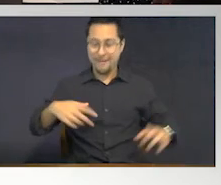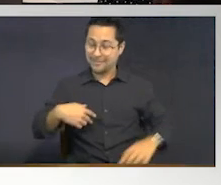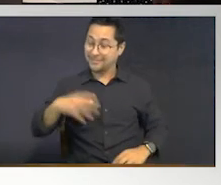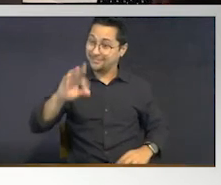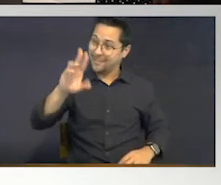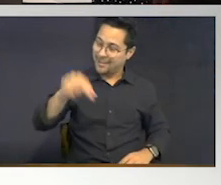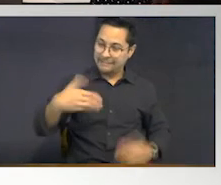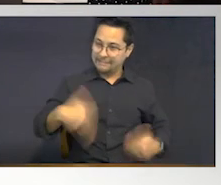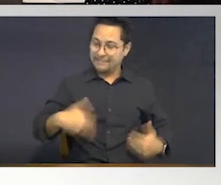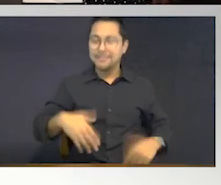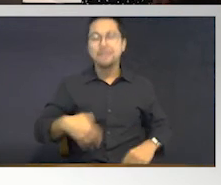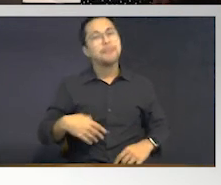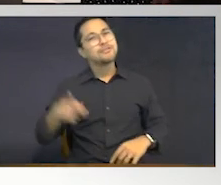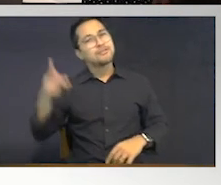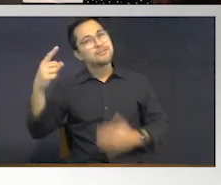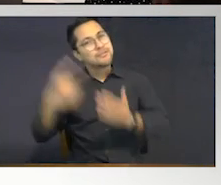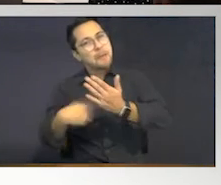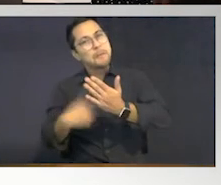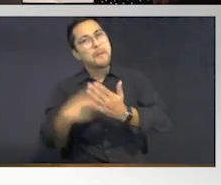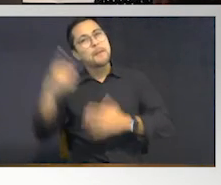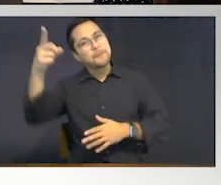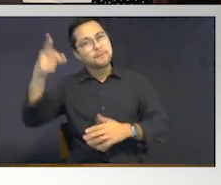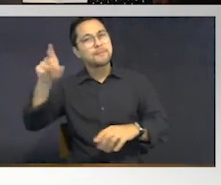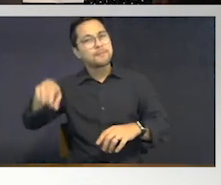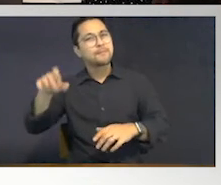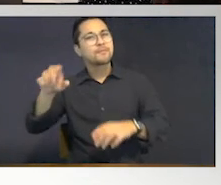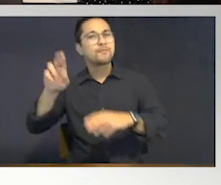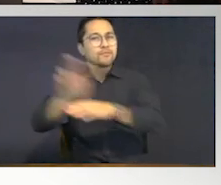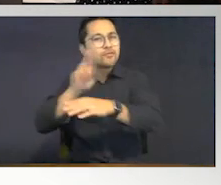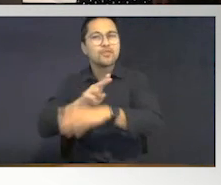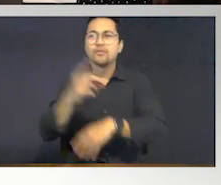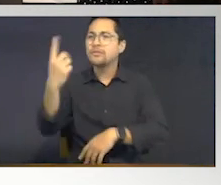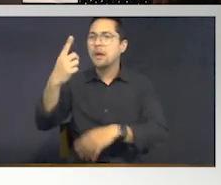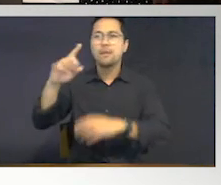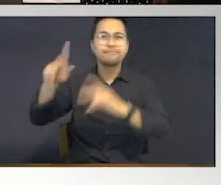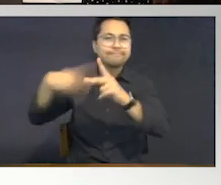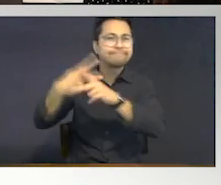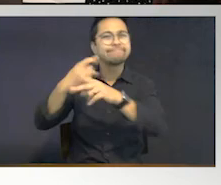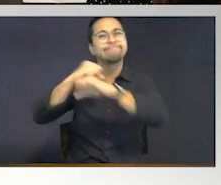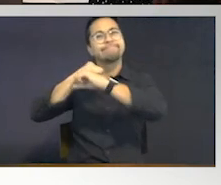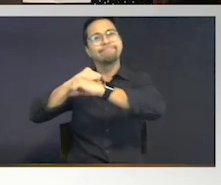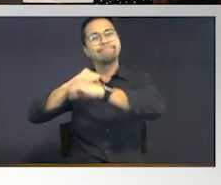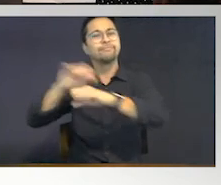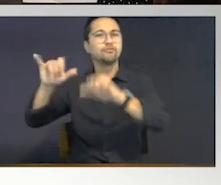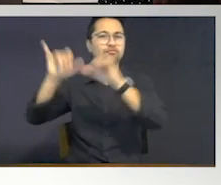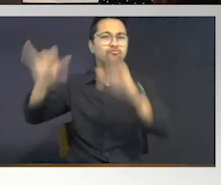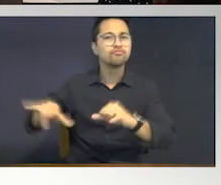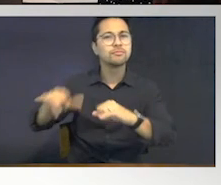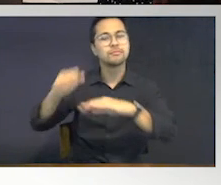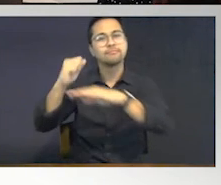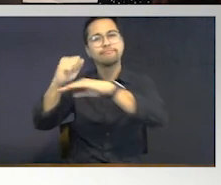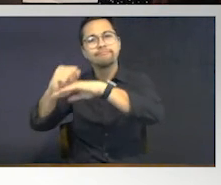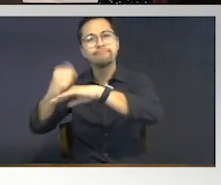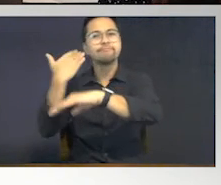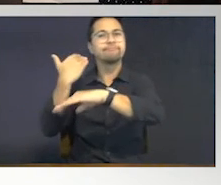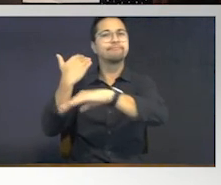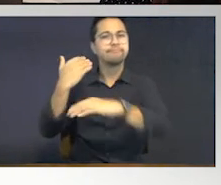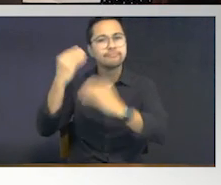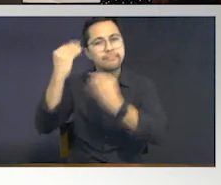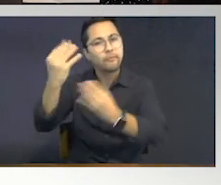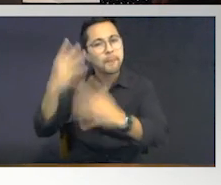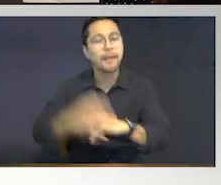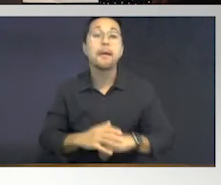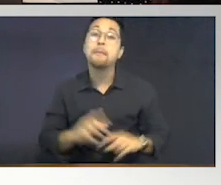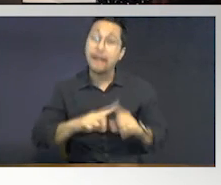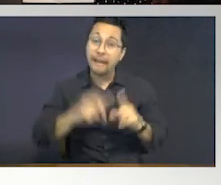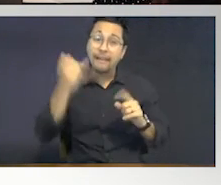So they do sometimes have to use some sort of a secured, you know, system to be able to send those things to you. But if they